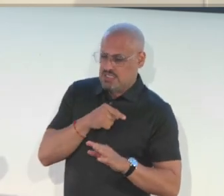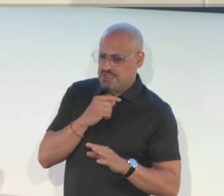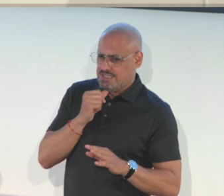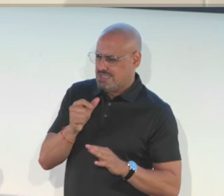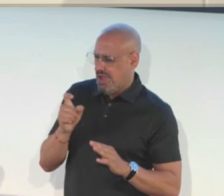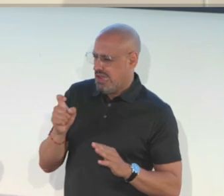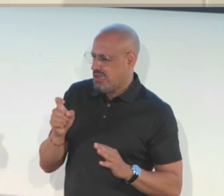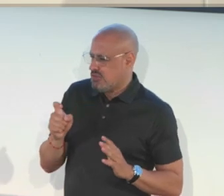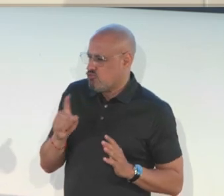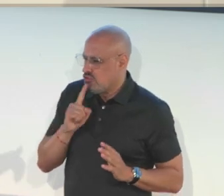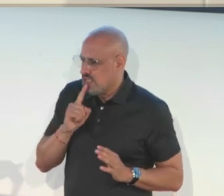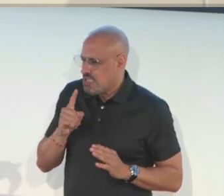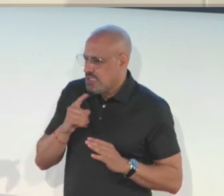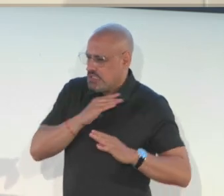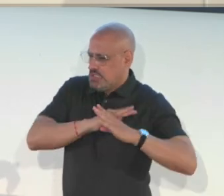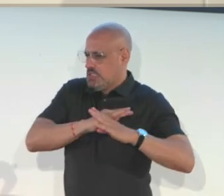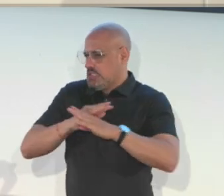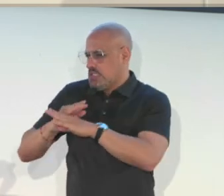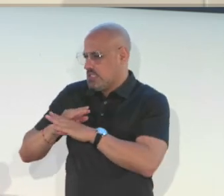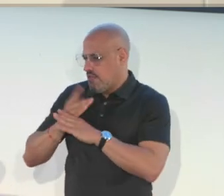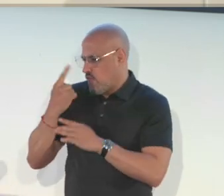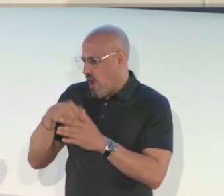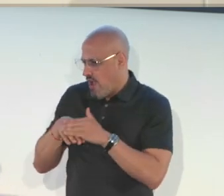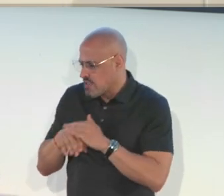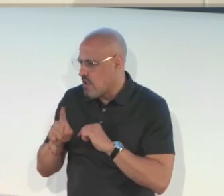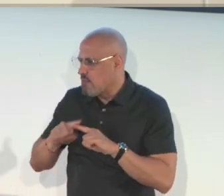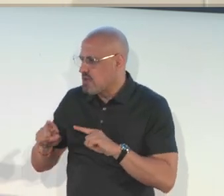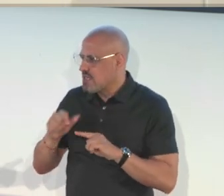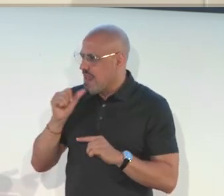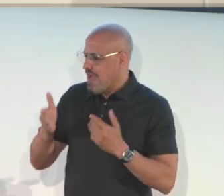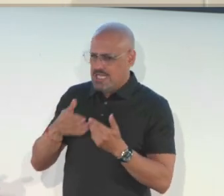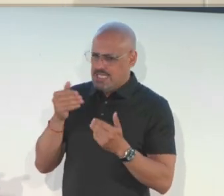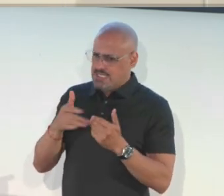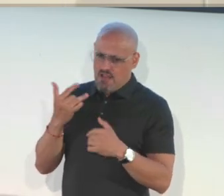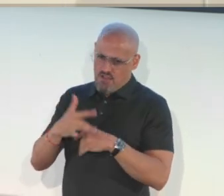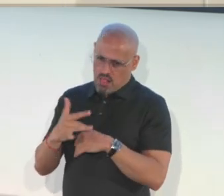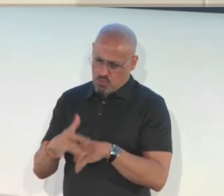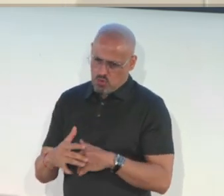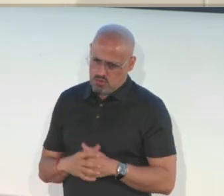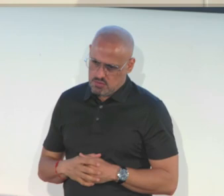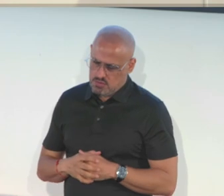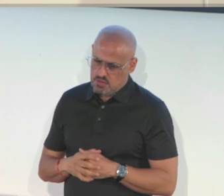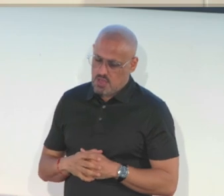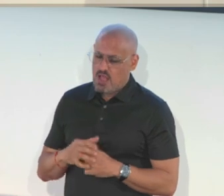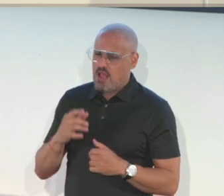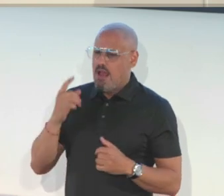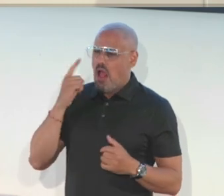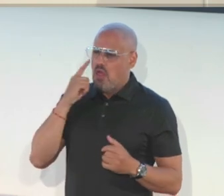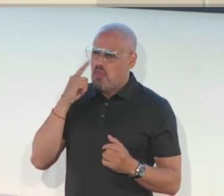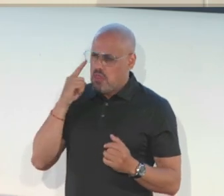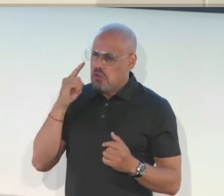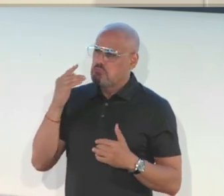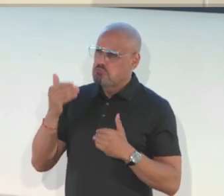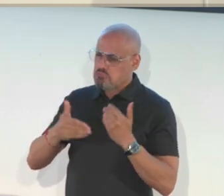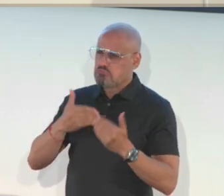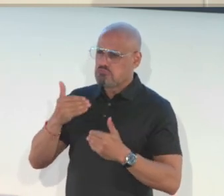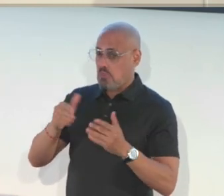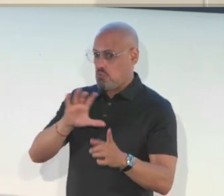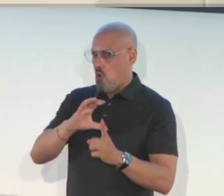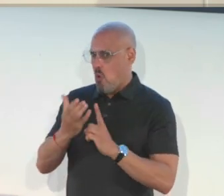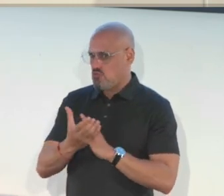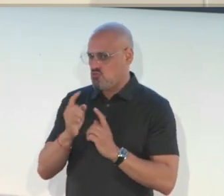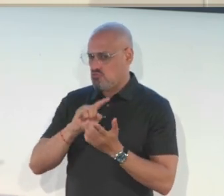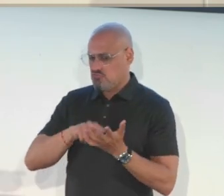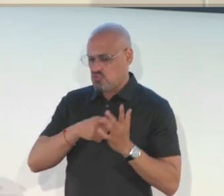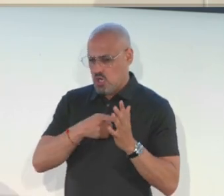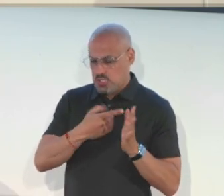not necessarily blocked off to access, but not as easily available. And I think as we culturally start